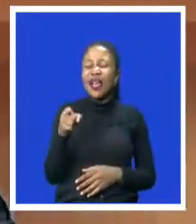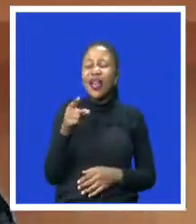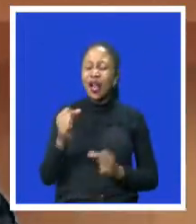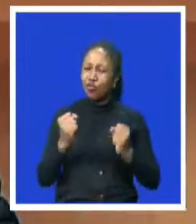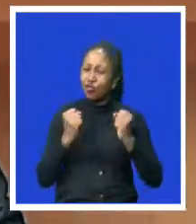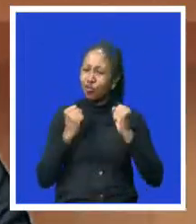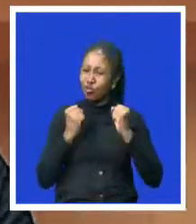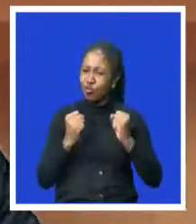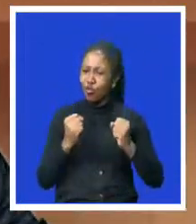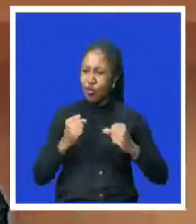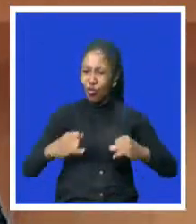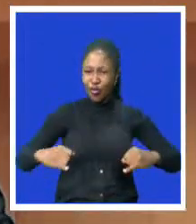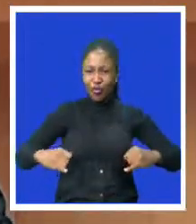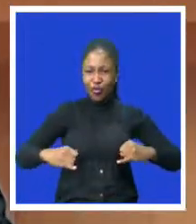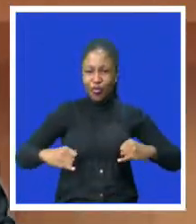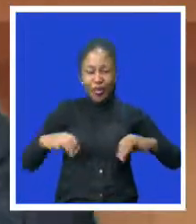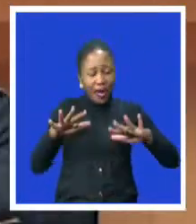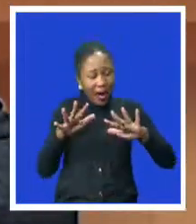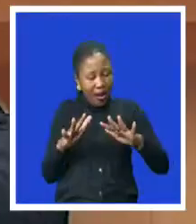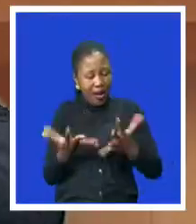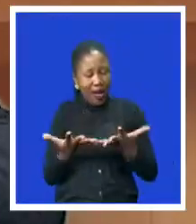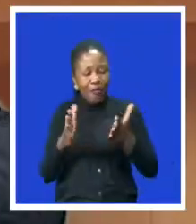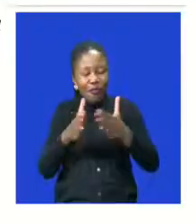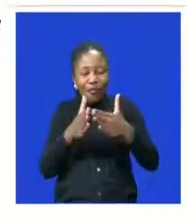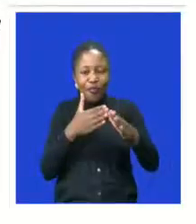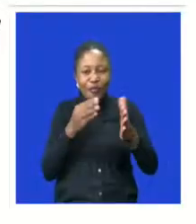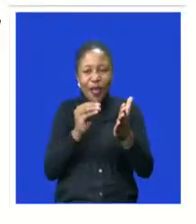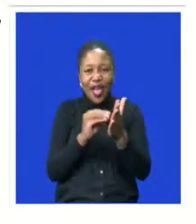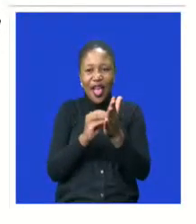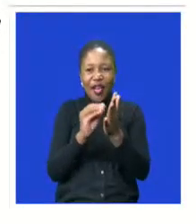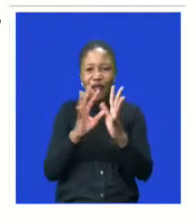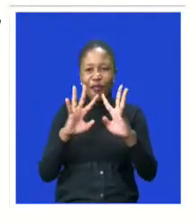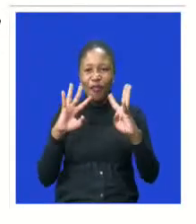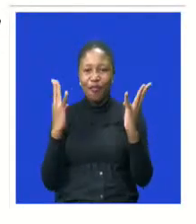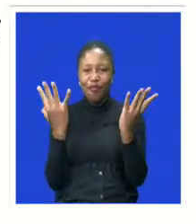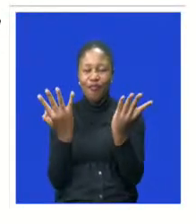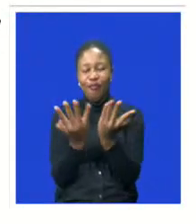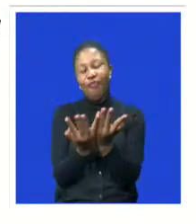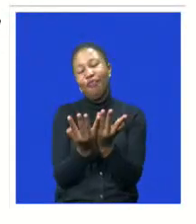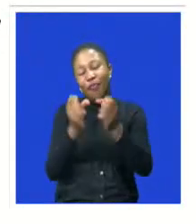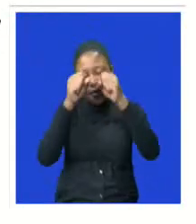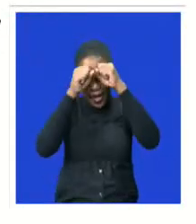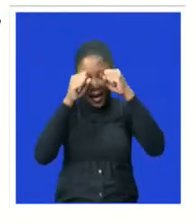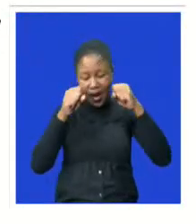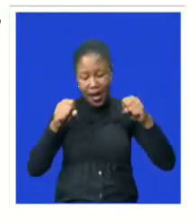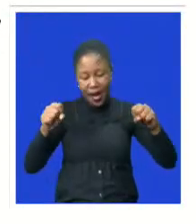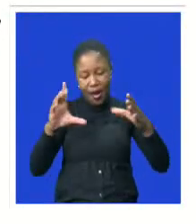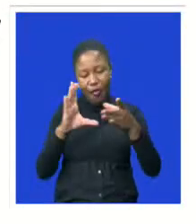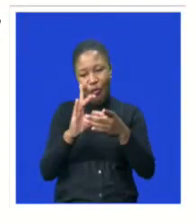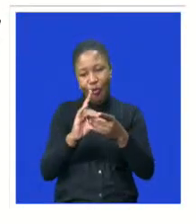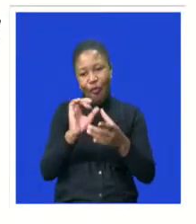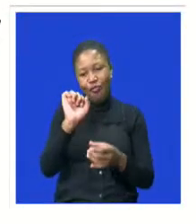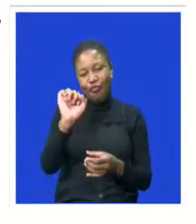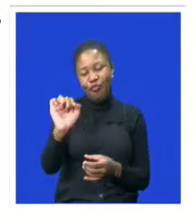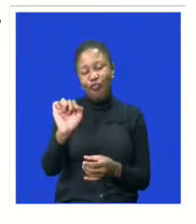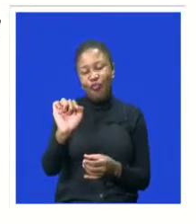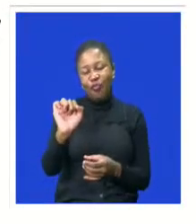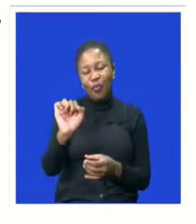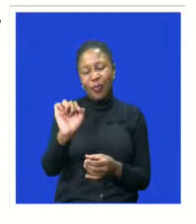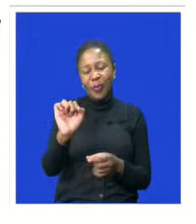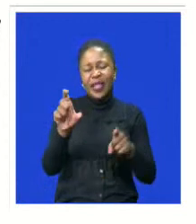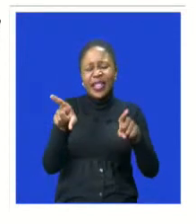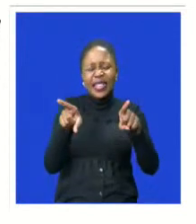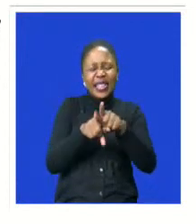your home. So importance of cattle among women, the importance of cattle among the Khoikhoi, we are